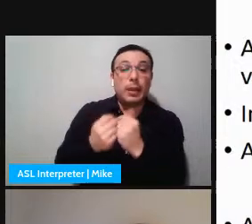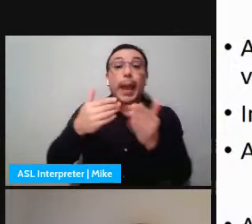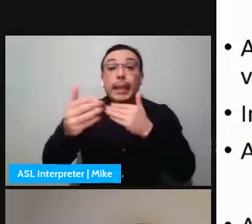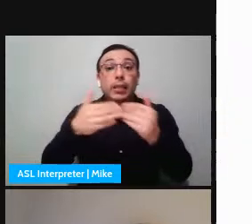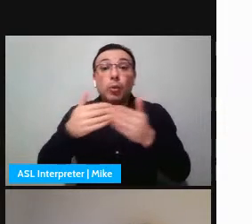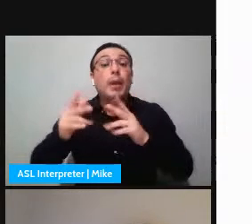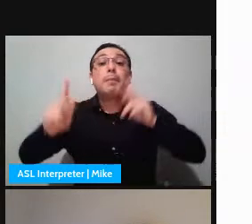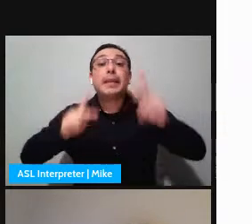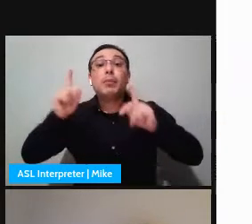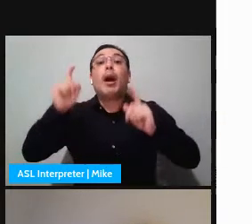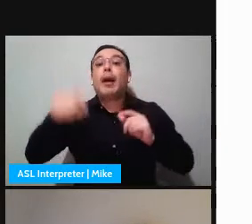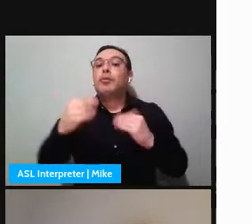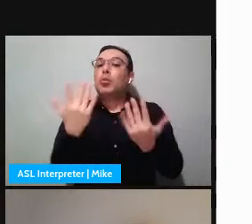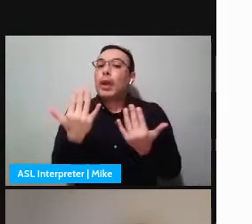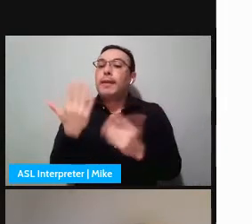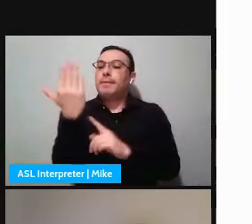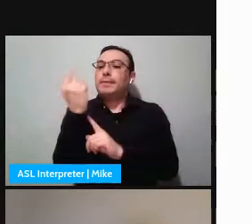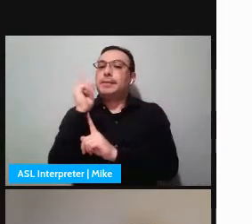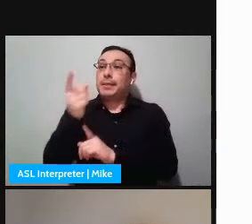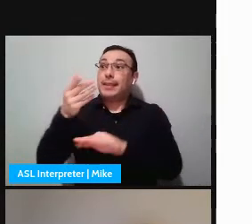and be monitored.